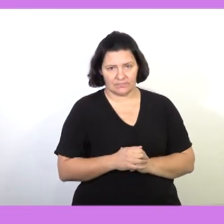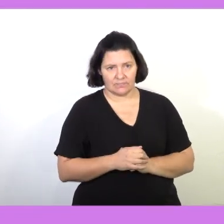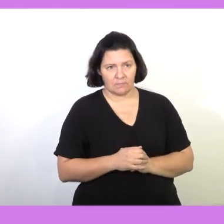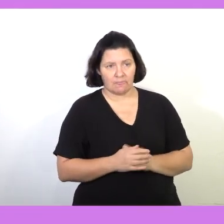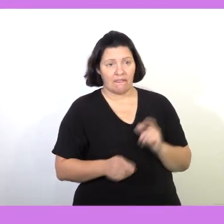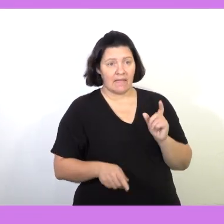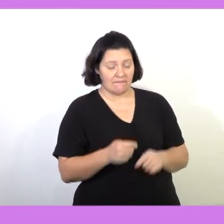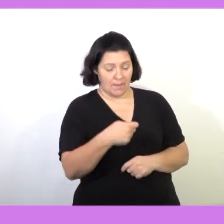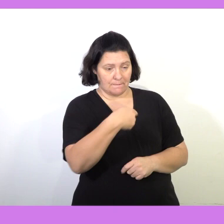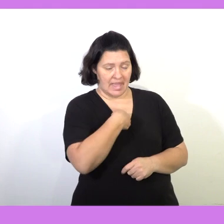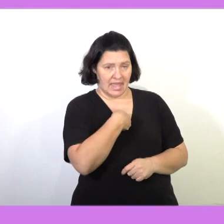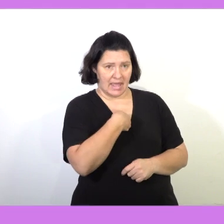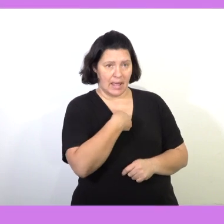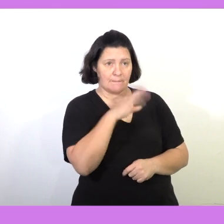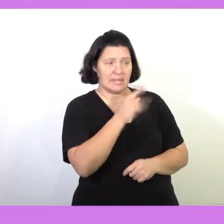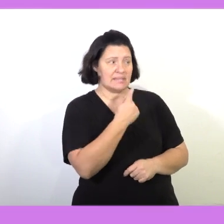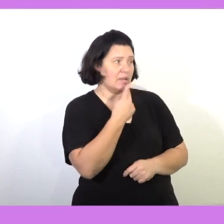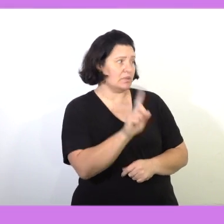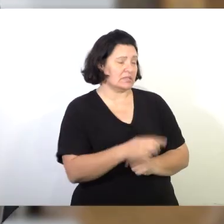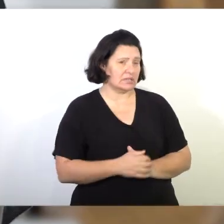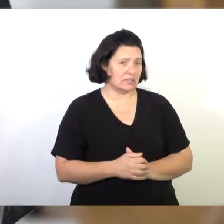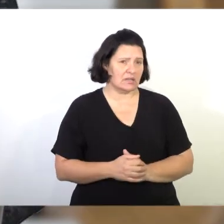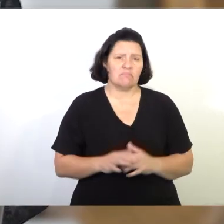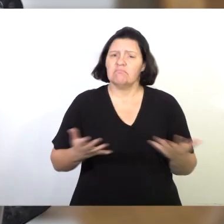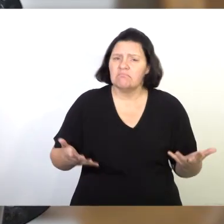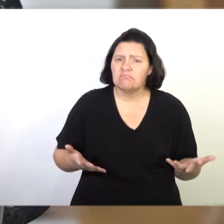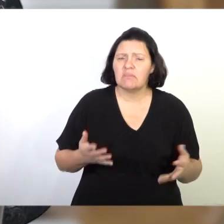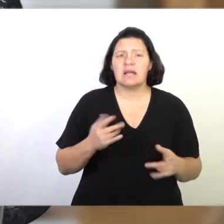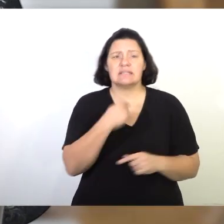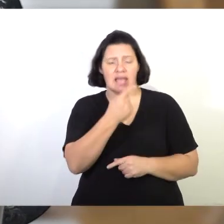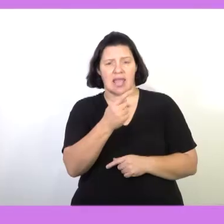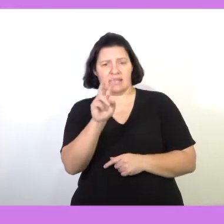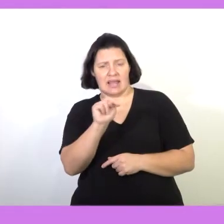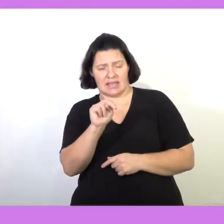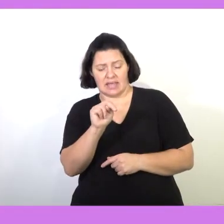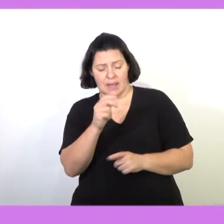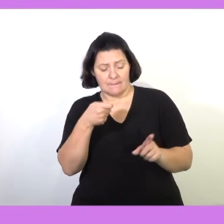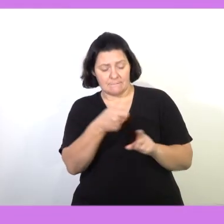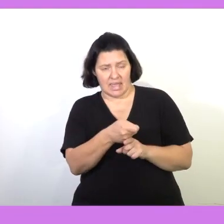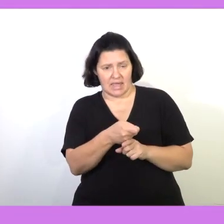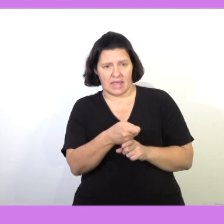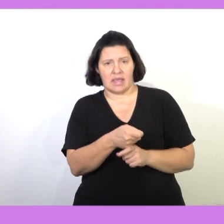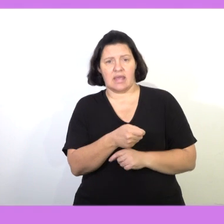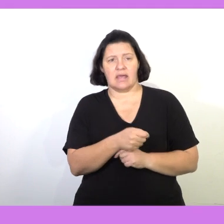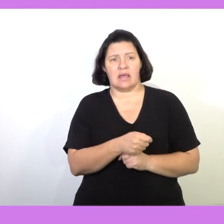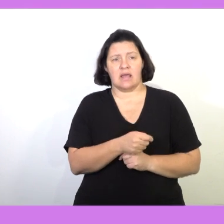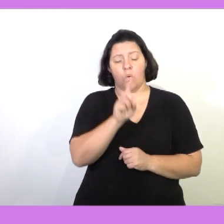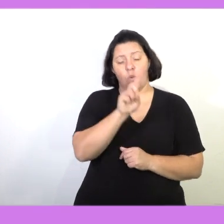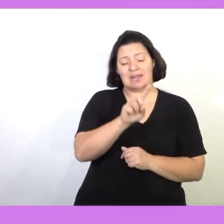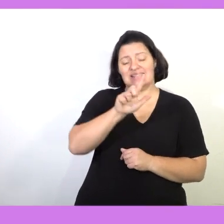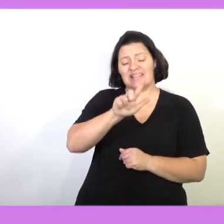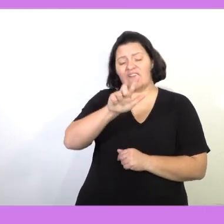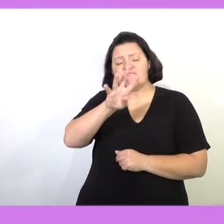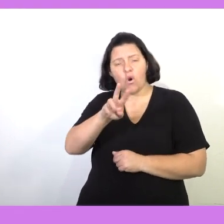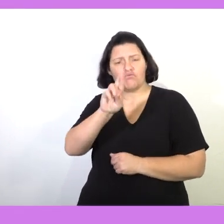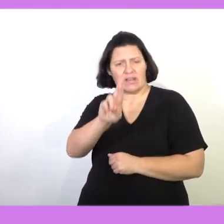rand. If Naledi is paid, so what does B say to us? It simply says if Naledi is paid